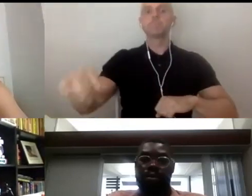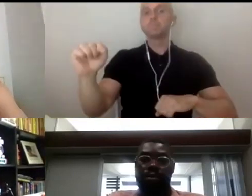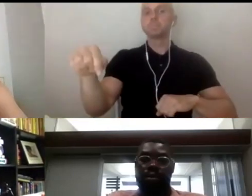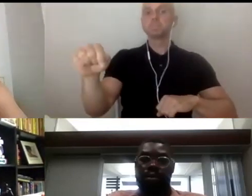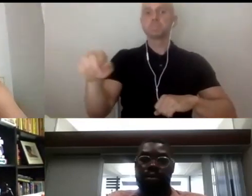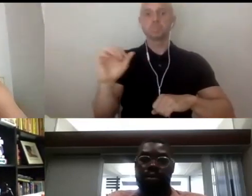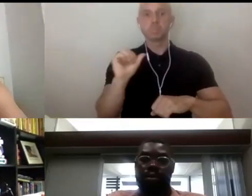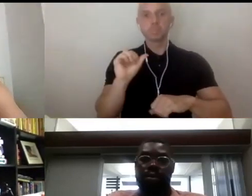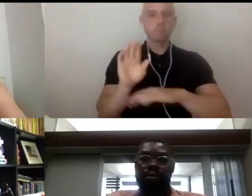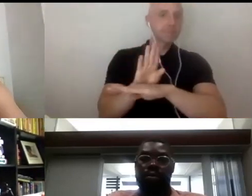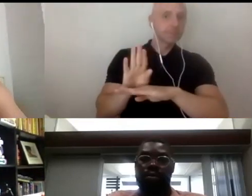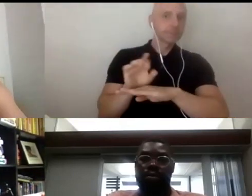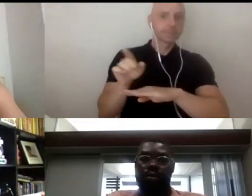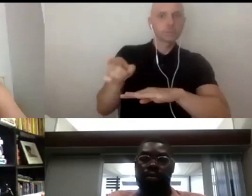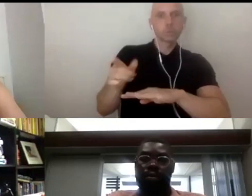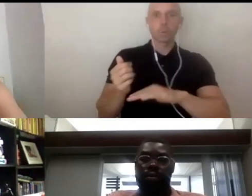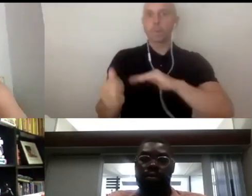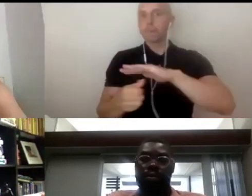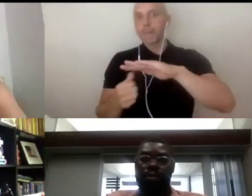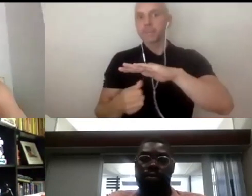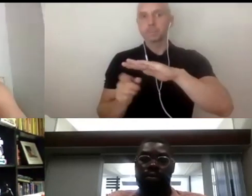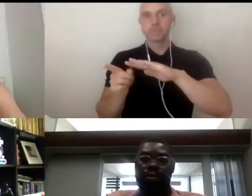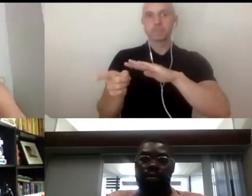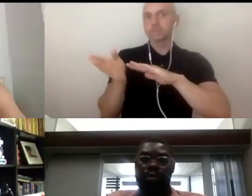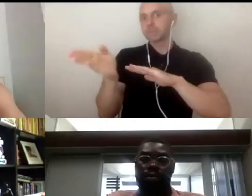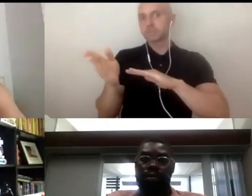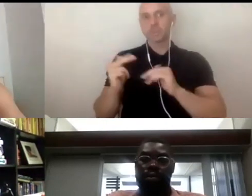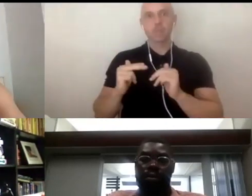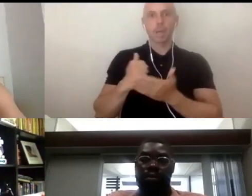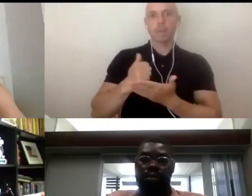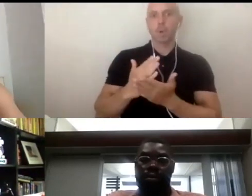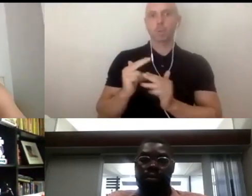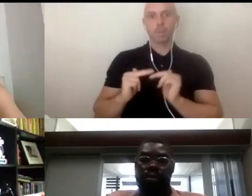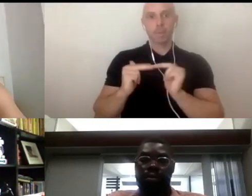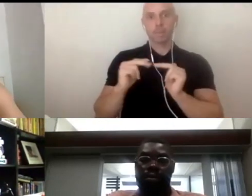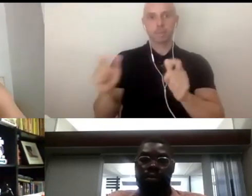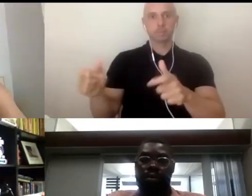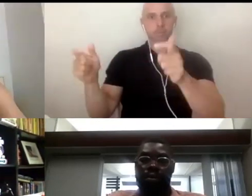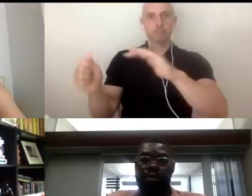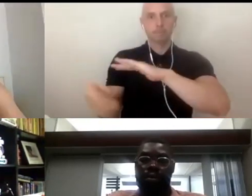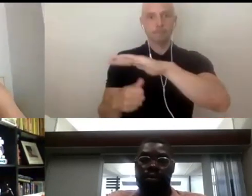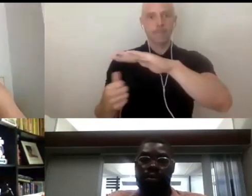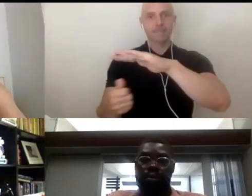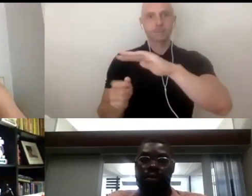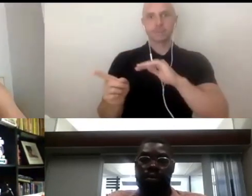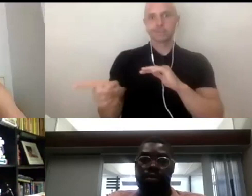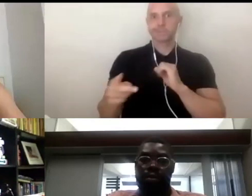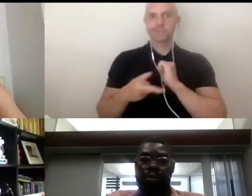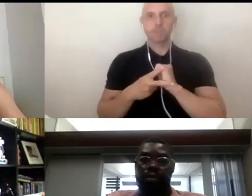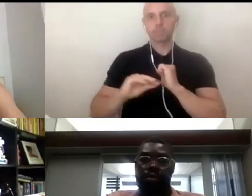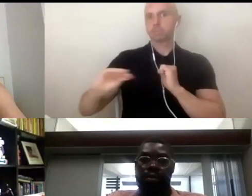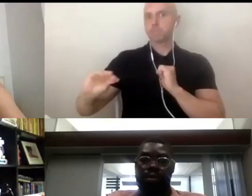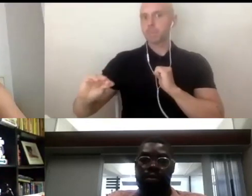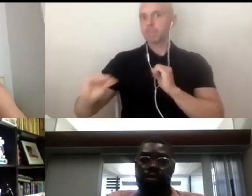in an apartment building nearby. And in this way, you may be able to speed up the knowns in terms of going ahead with